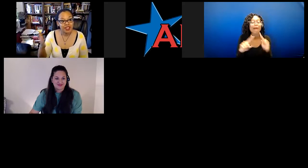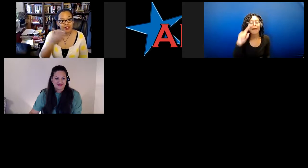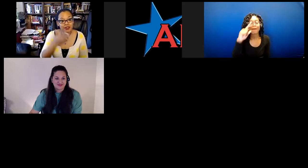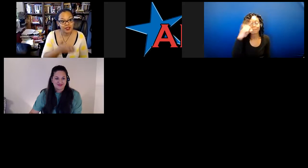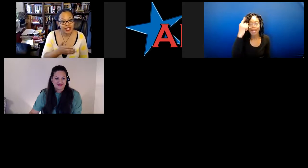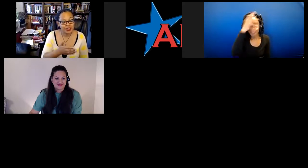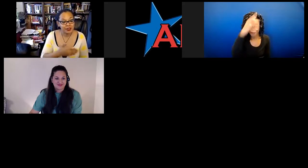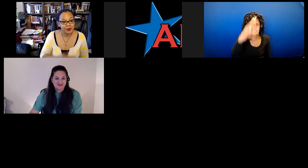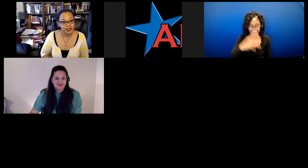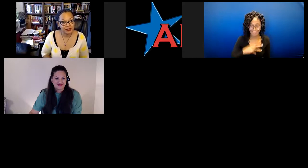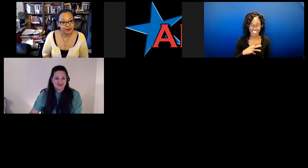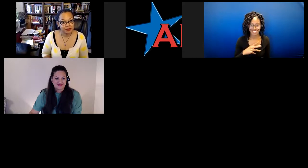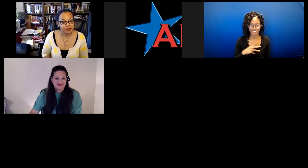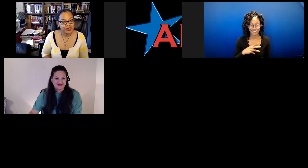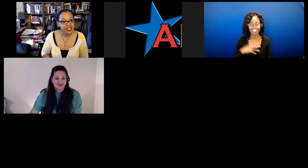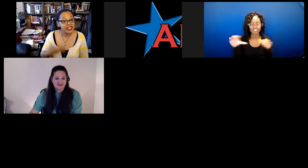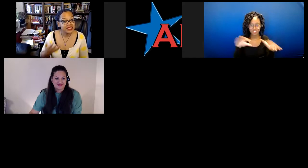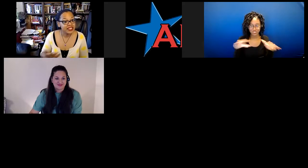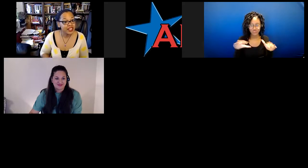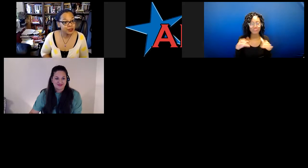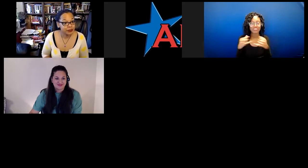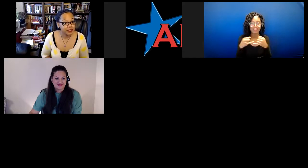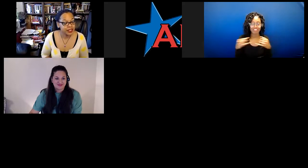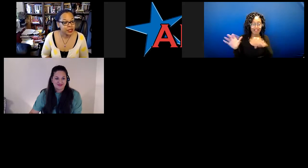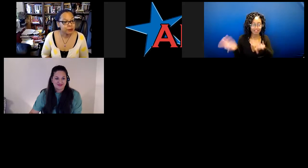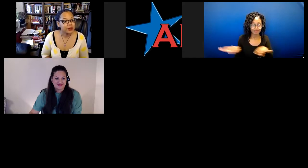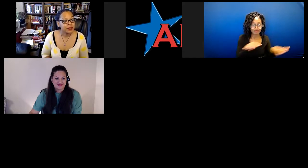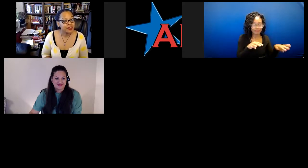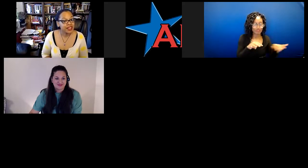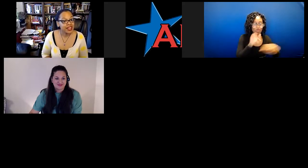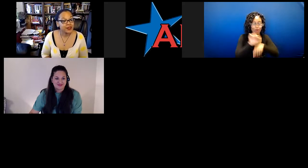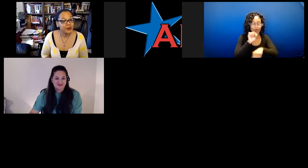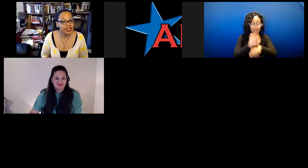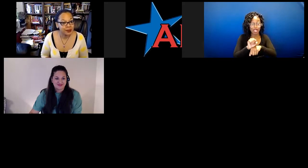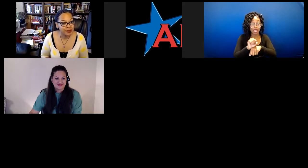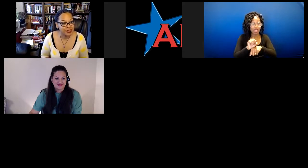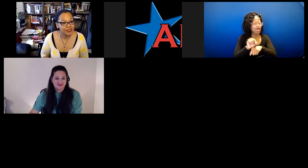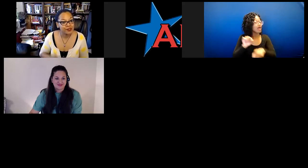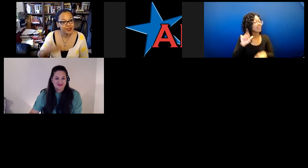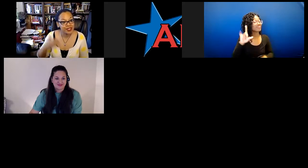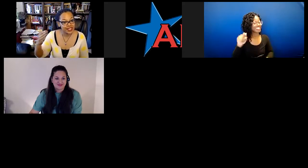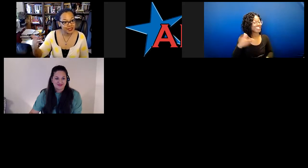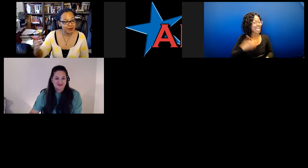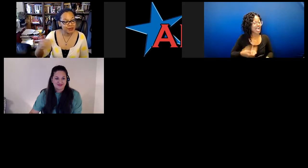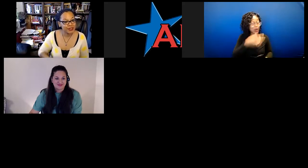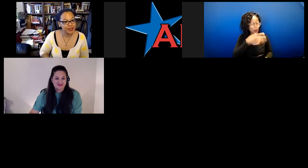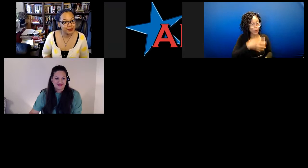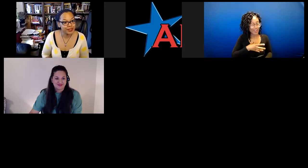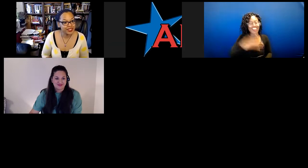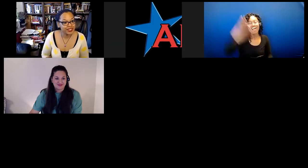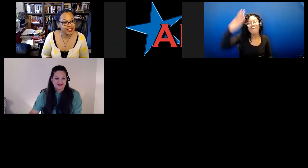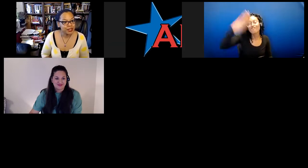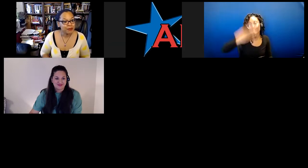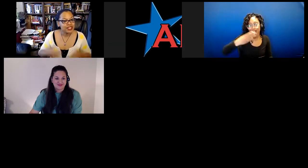the house line work. And they did hire women, but they primarily hired white women to do front of the house administrative